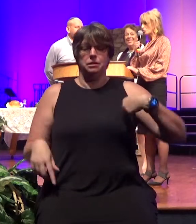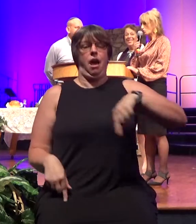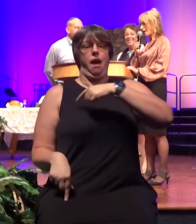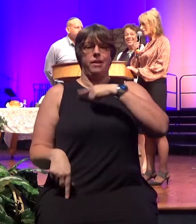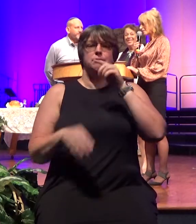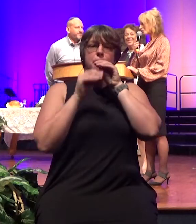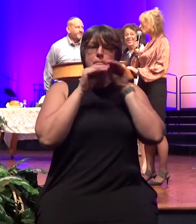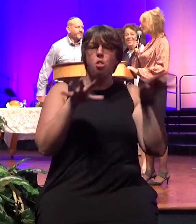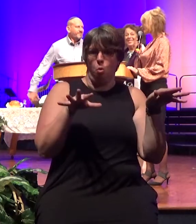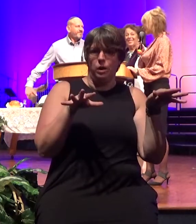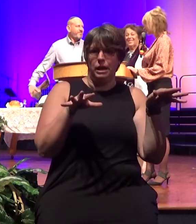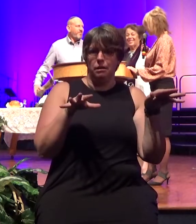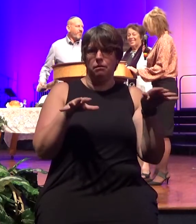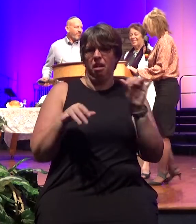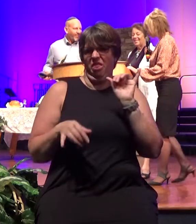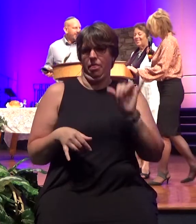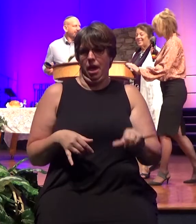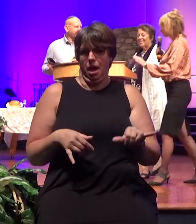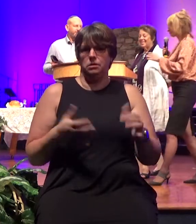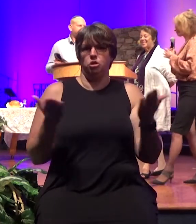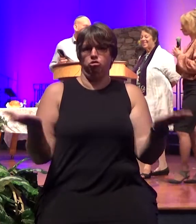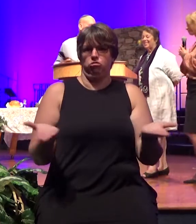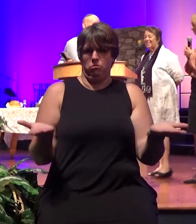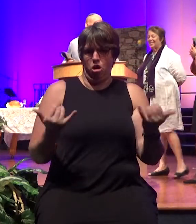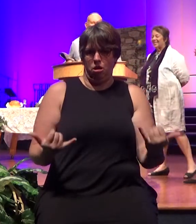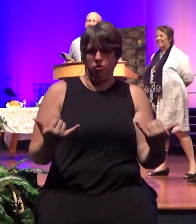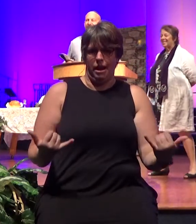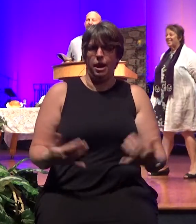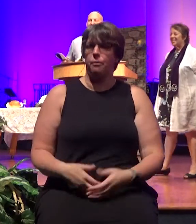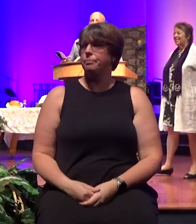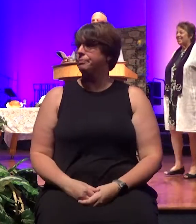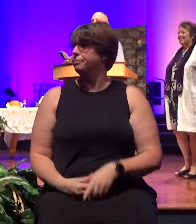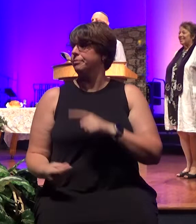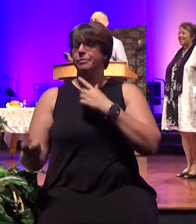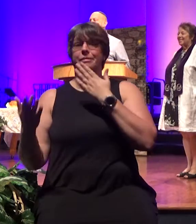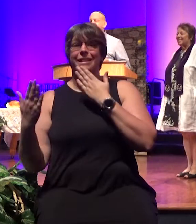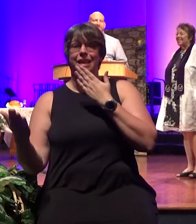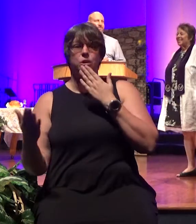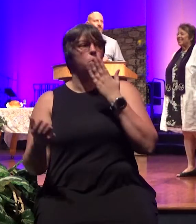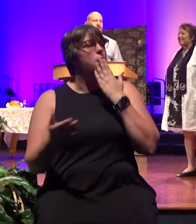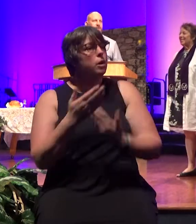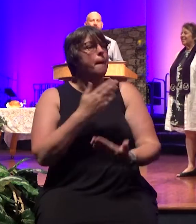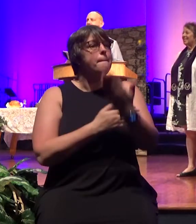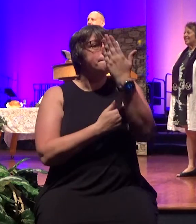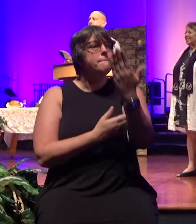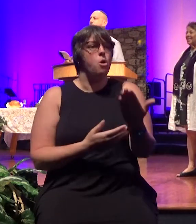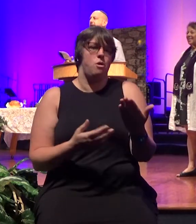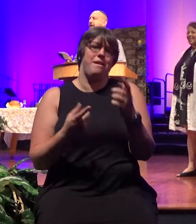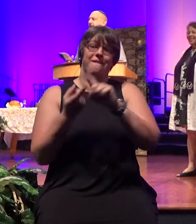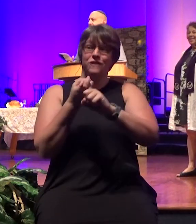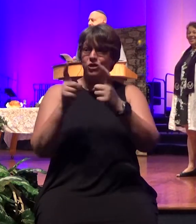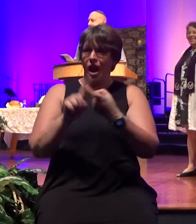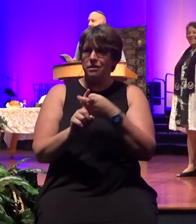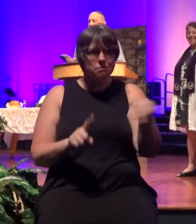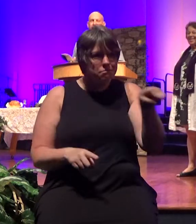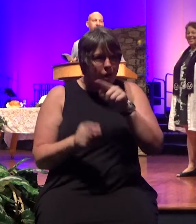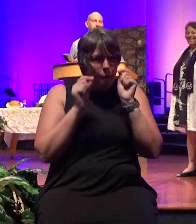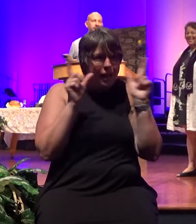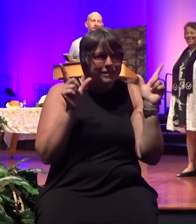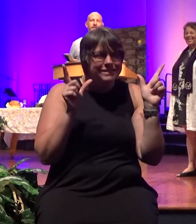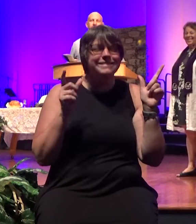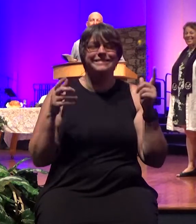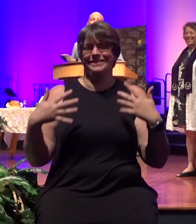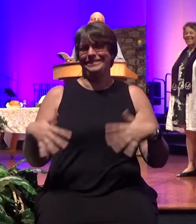right now. Thank you. Good morning, friends. Are you awake? Yes. Well, if you're